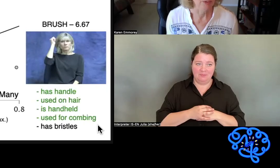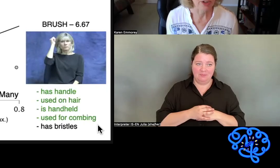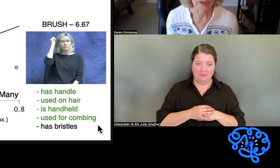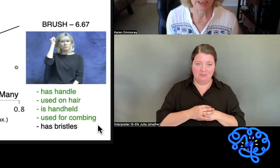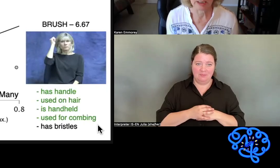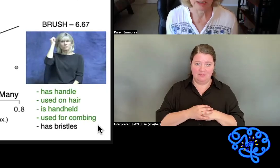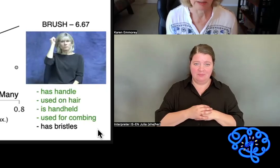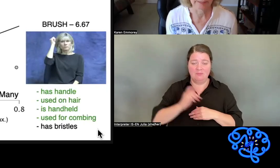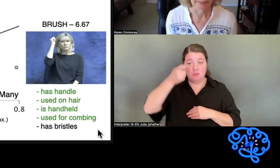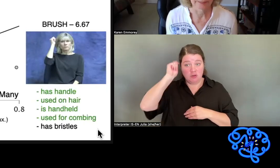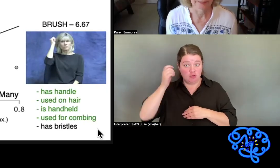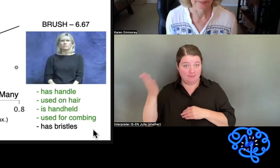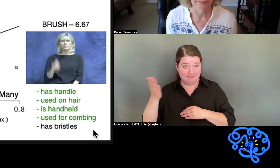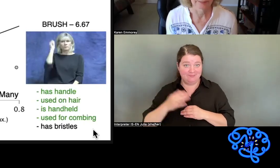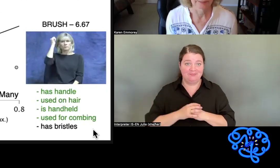and brush looks like this.